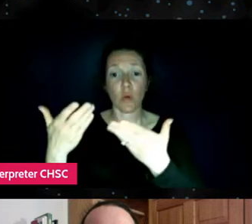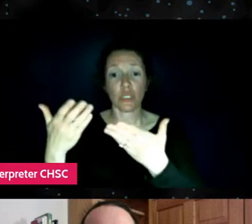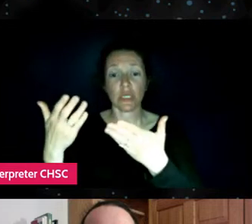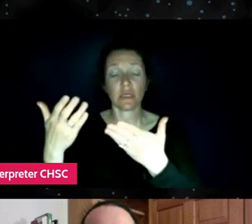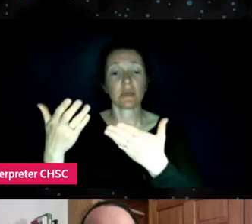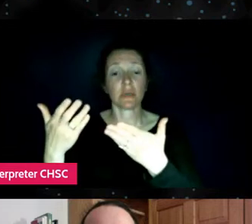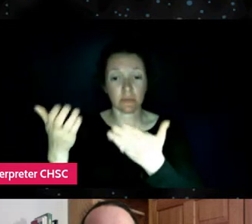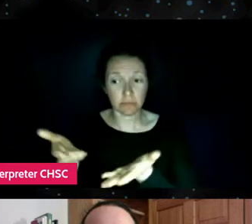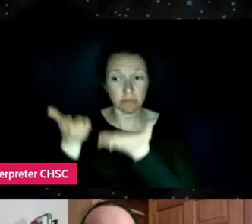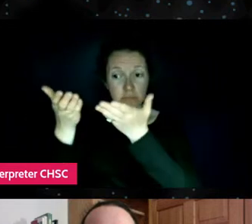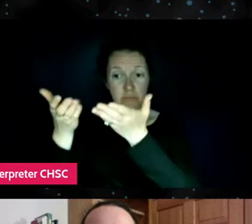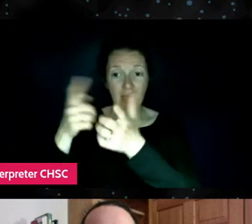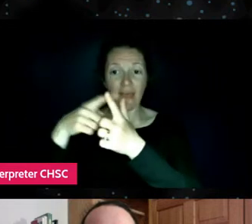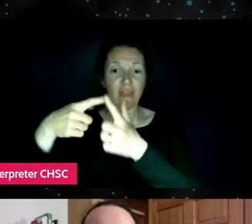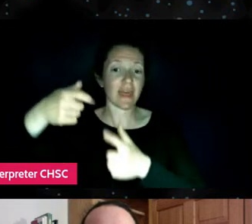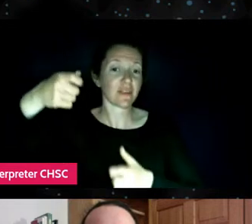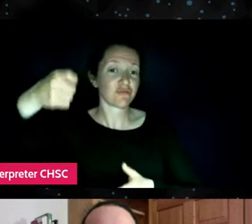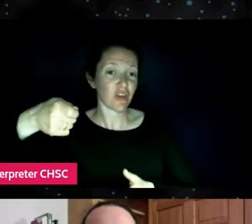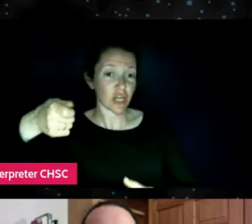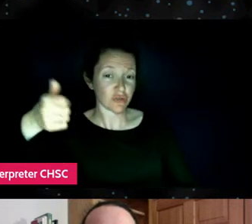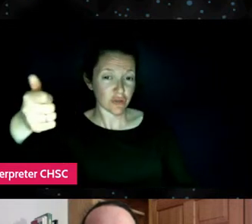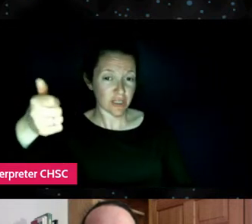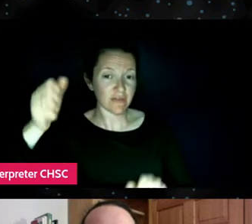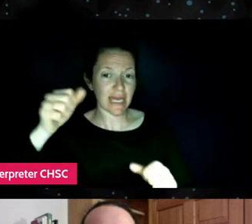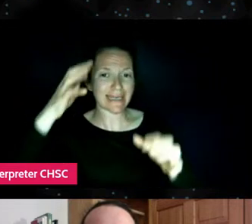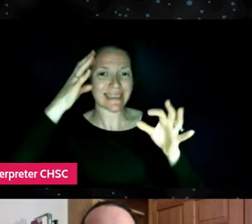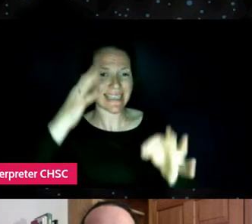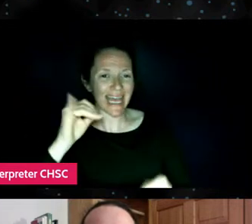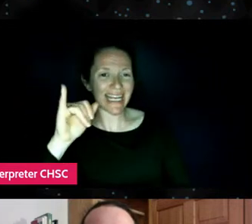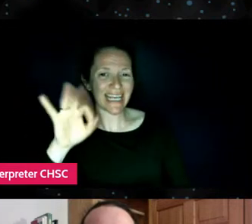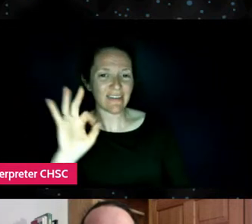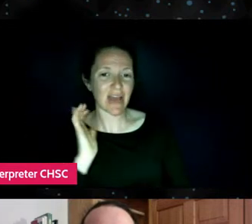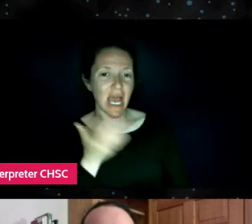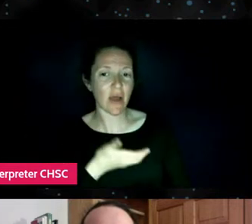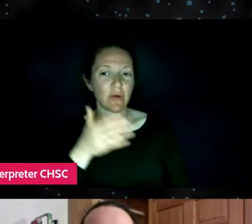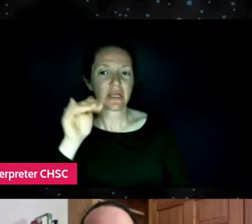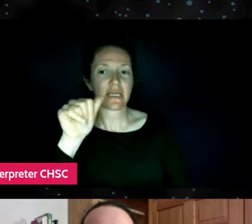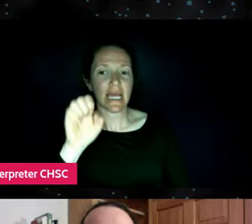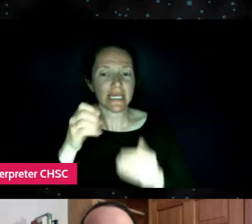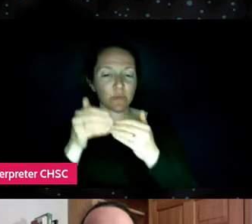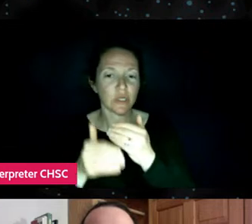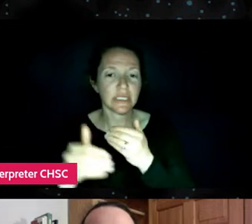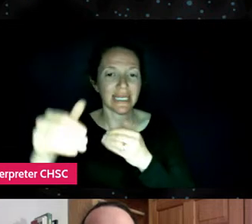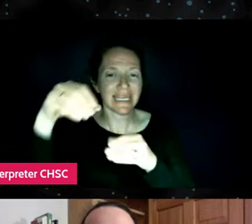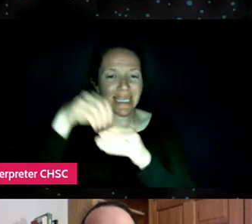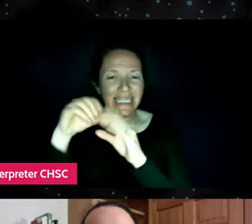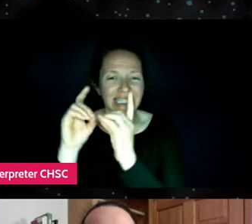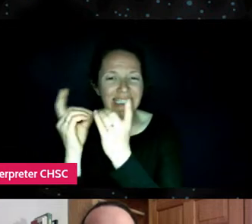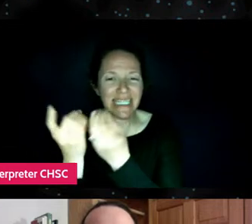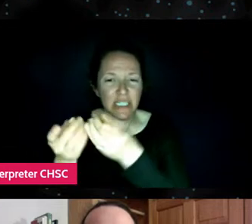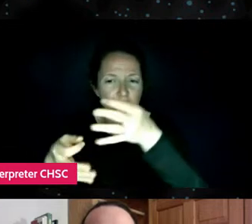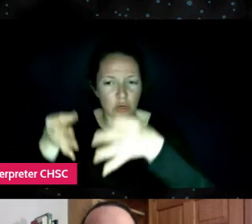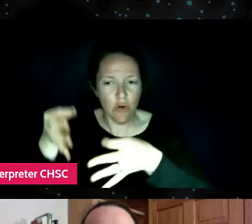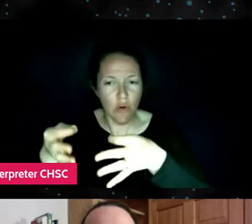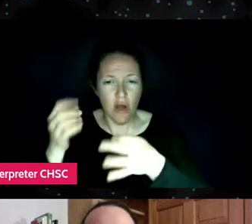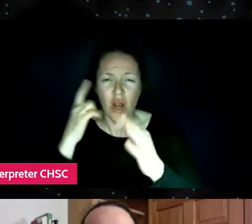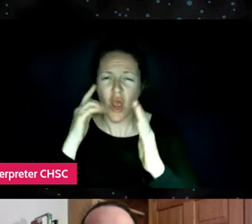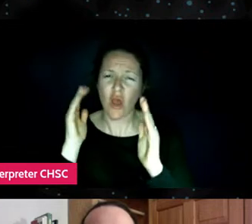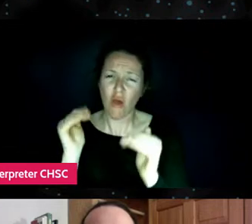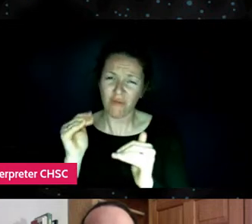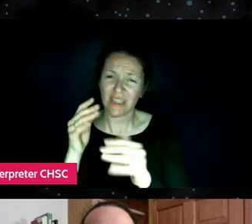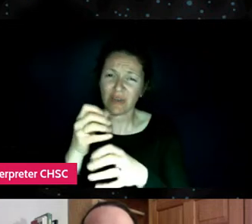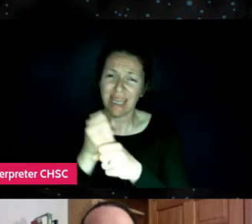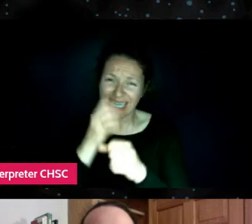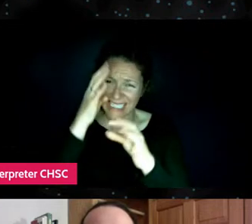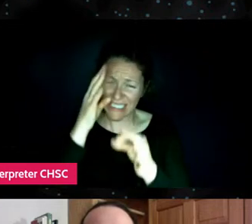she will then decide whether or not our case proceeds in the district court. Hopefully we'll get a decision around